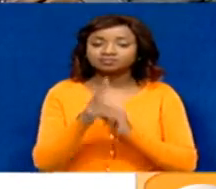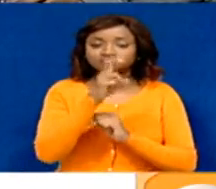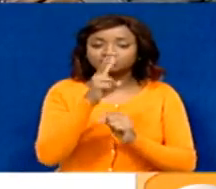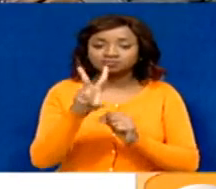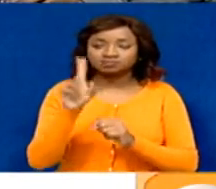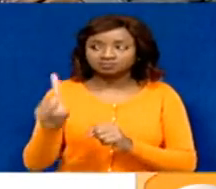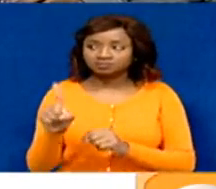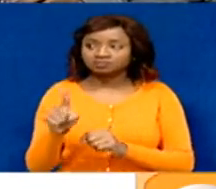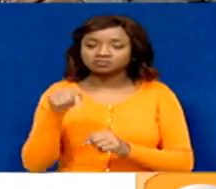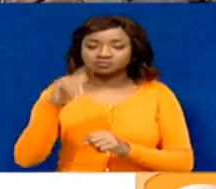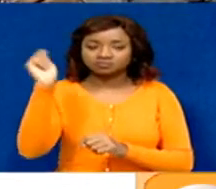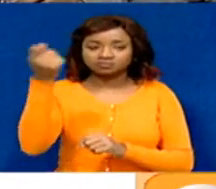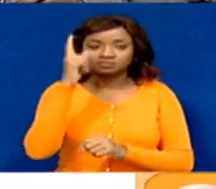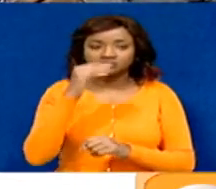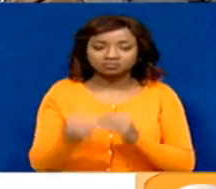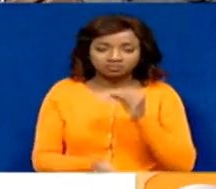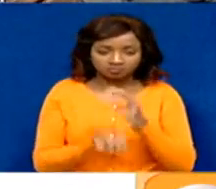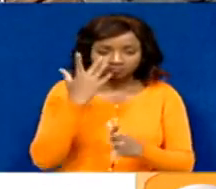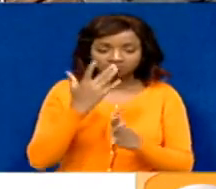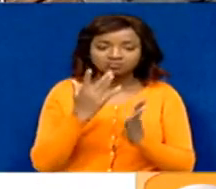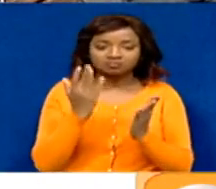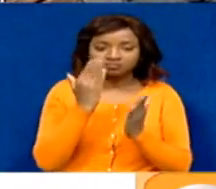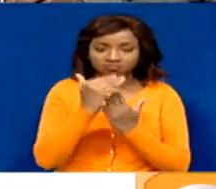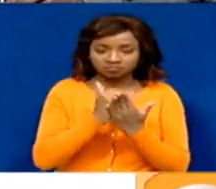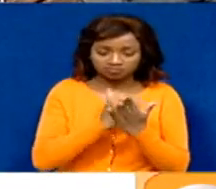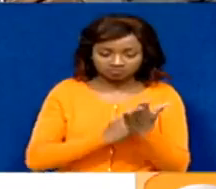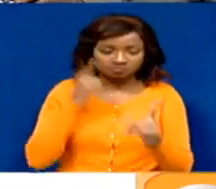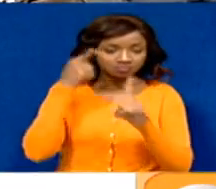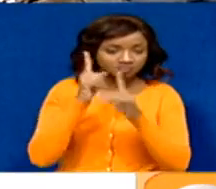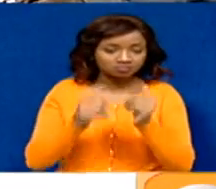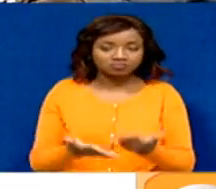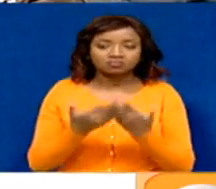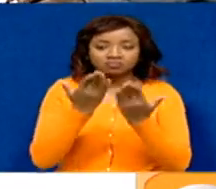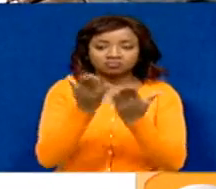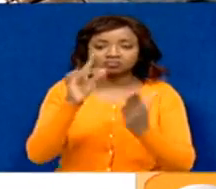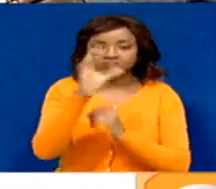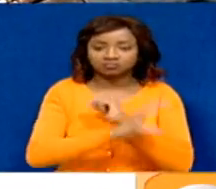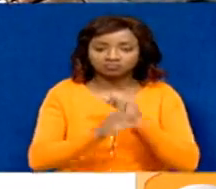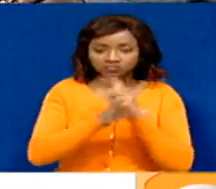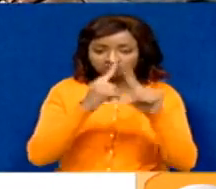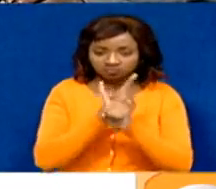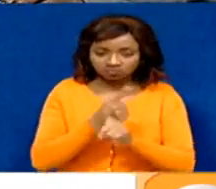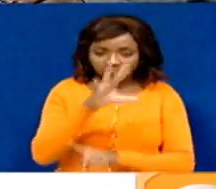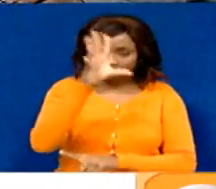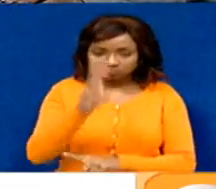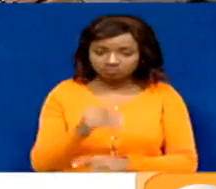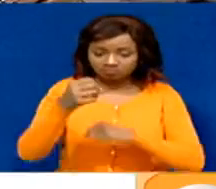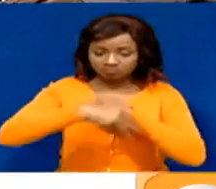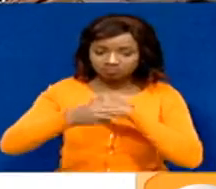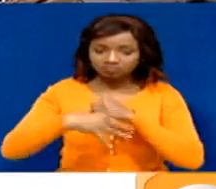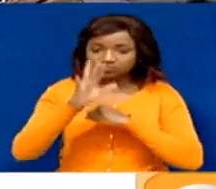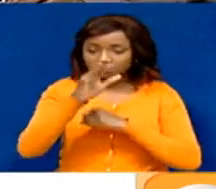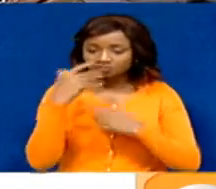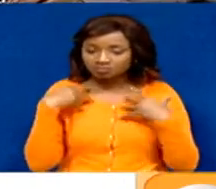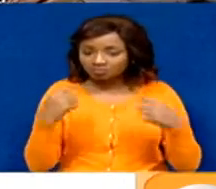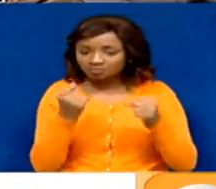2021, Kenya launched the ALMA Scorecard Hub to enable countries to share national health outcomes and best practices.